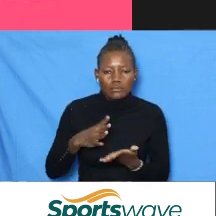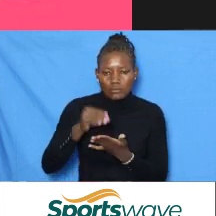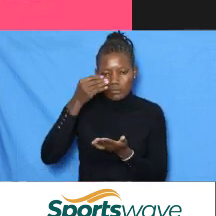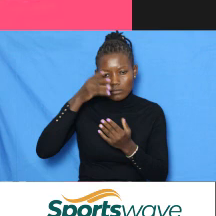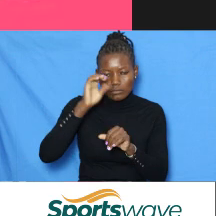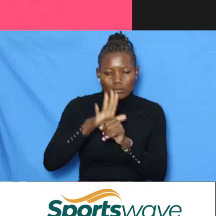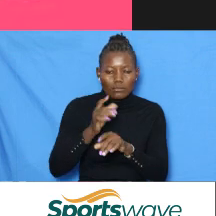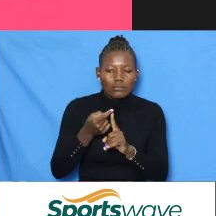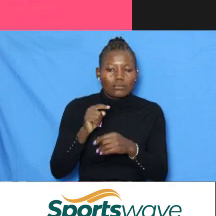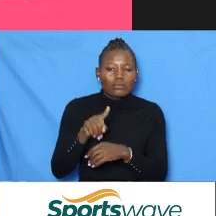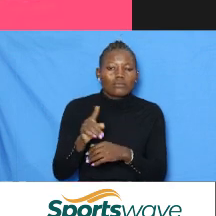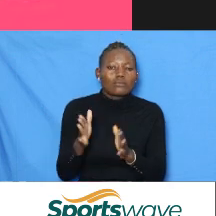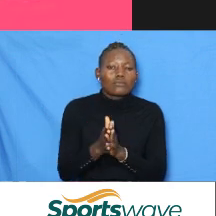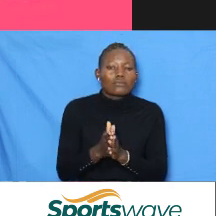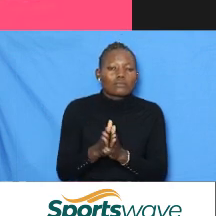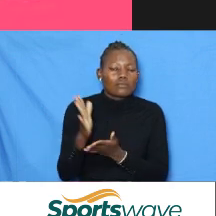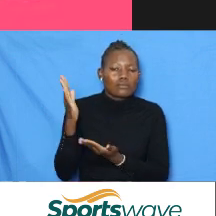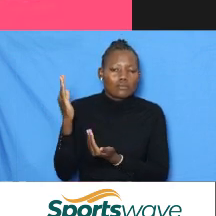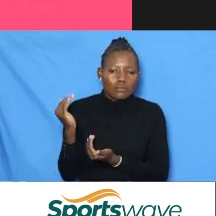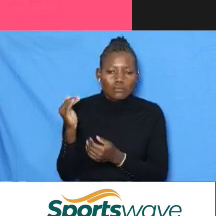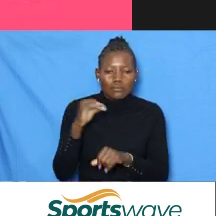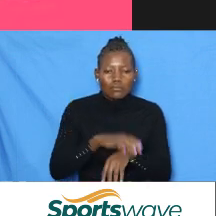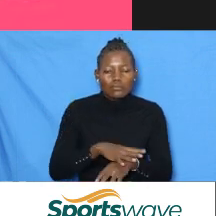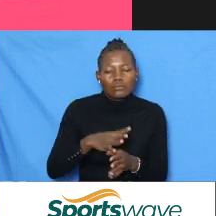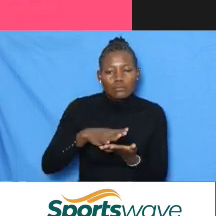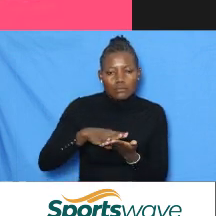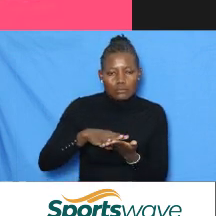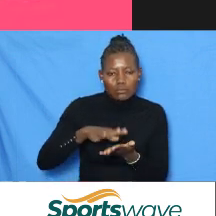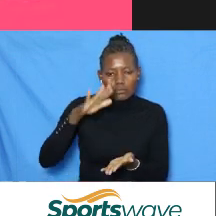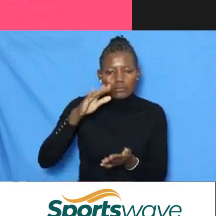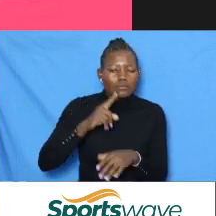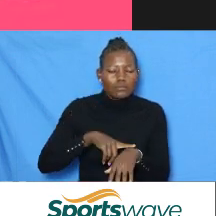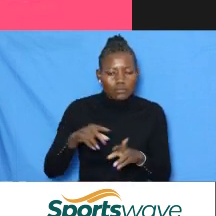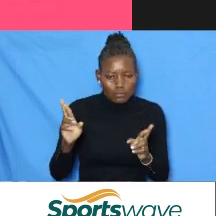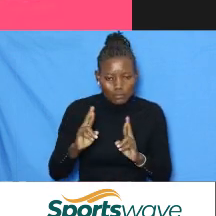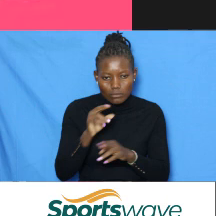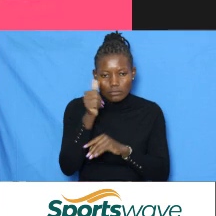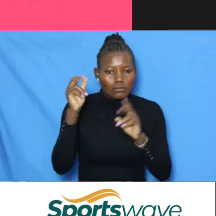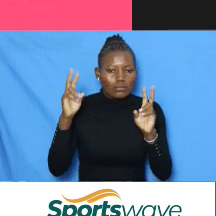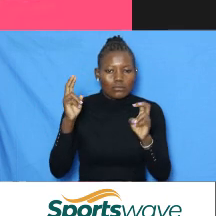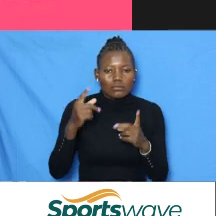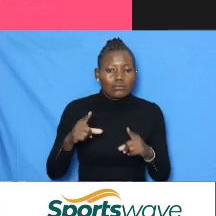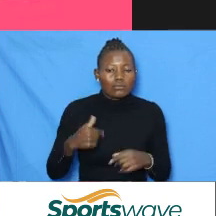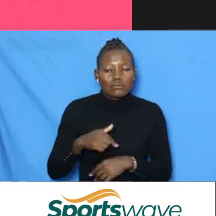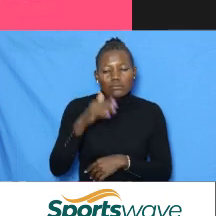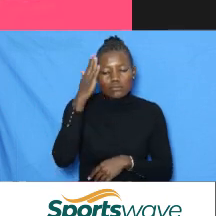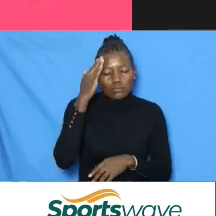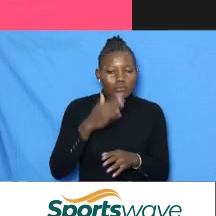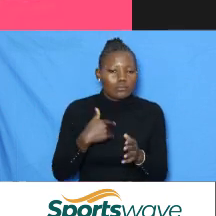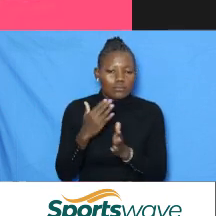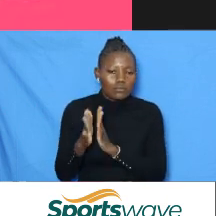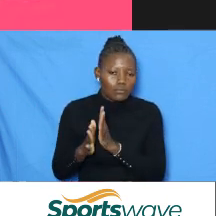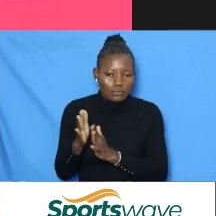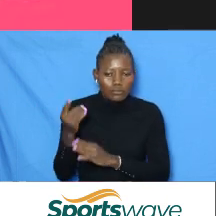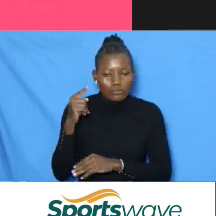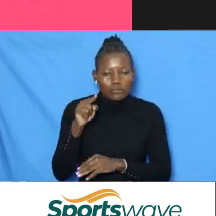from you, and just hoping to get more. Please, when you're ready with another topic, just let us know and we'll arrange for this kind of